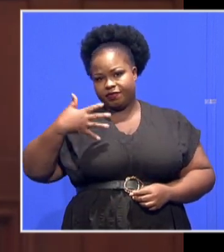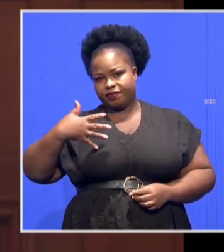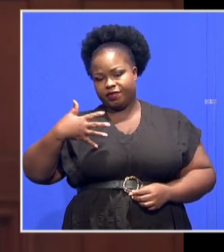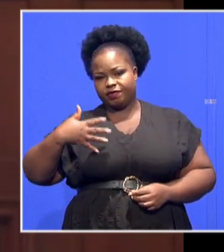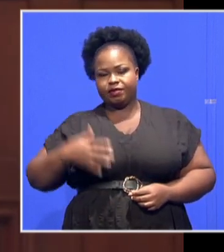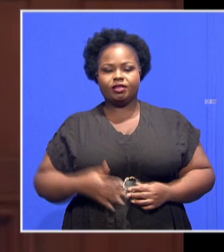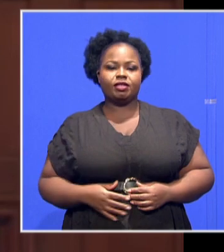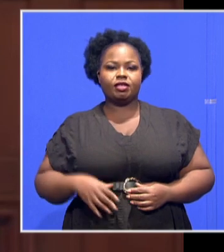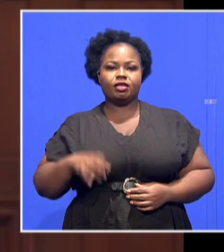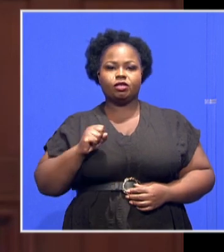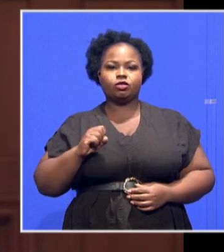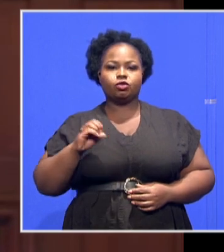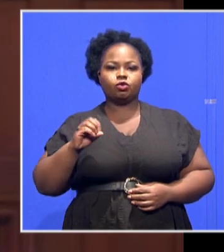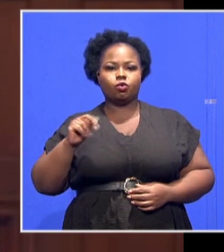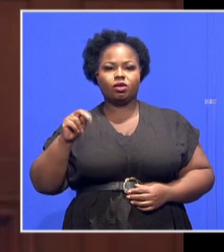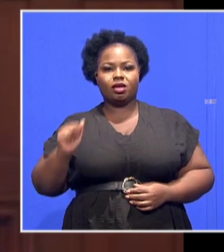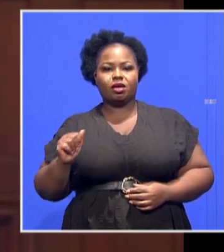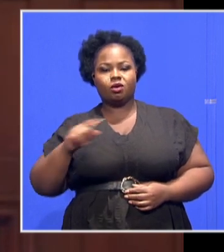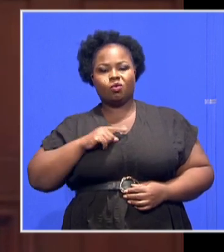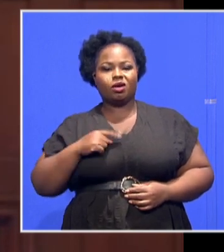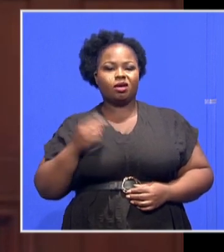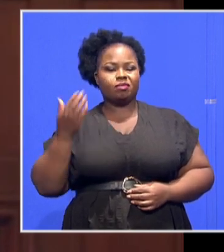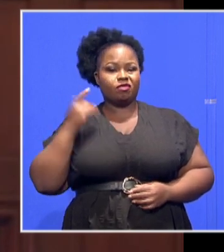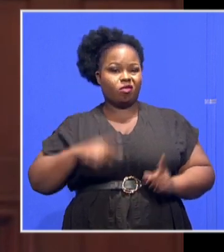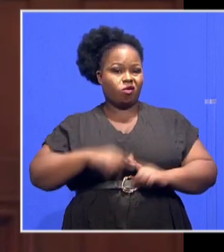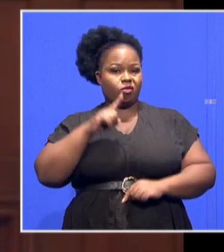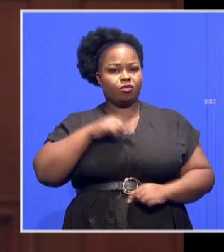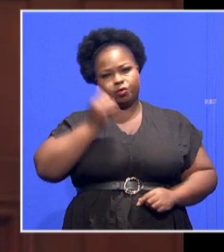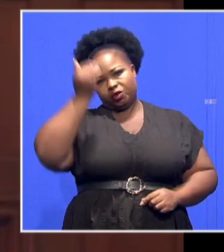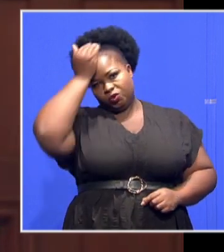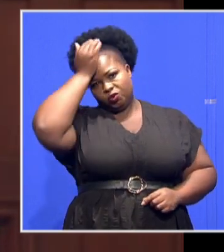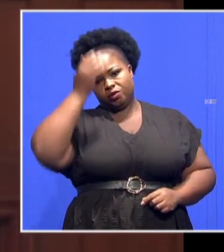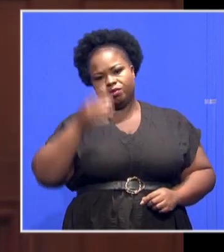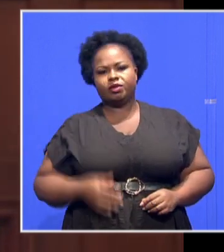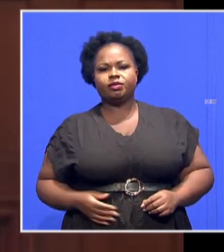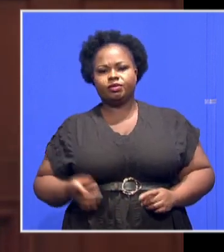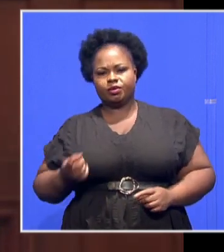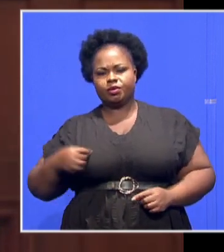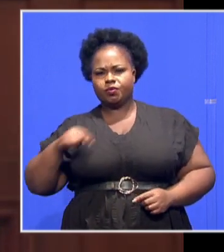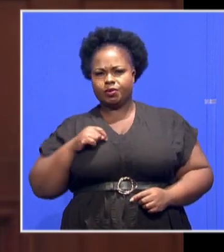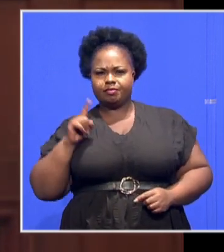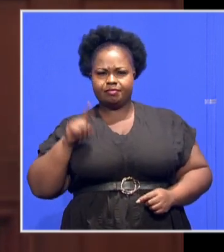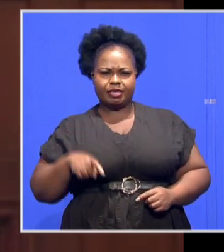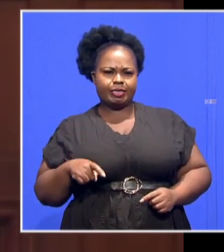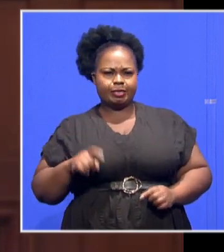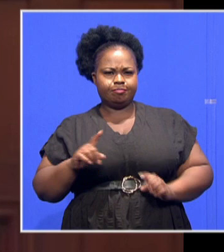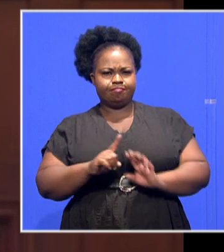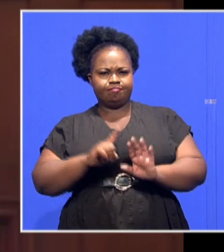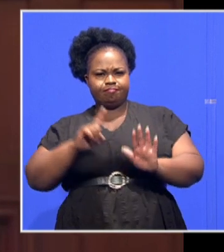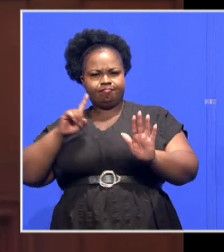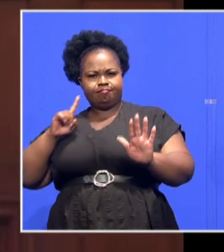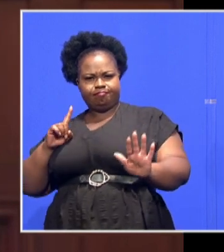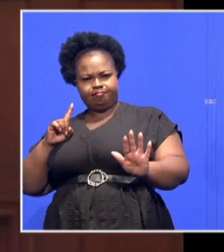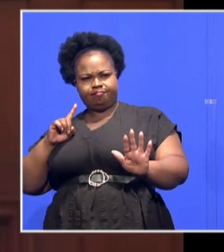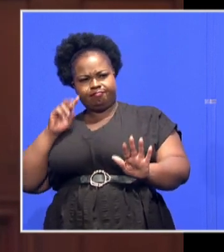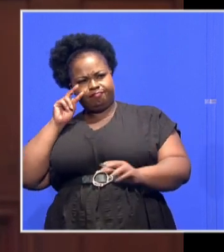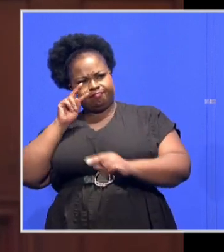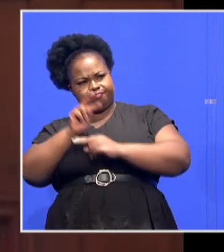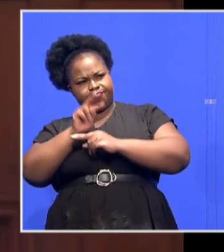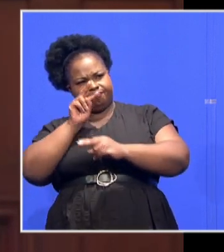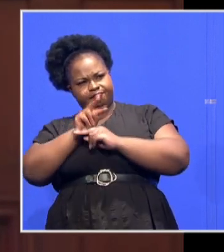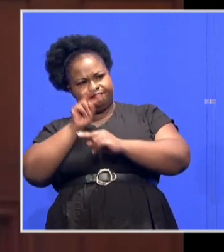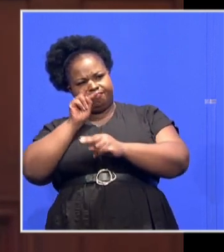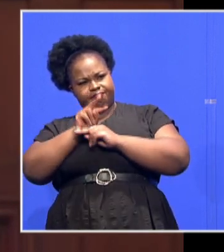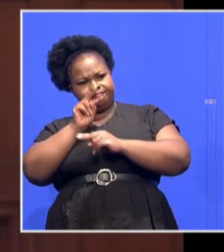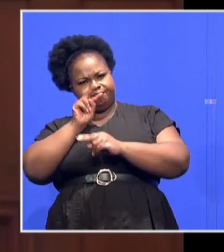the Nation address since the ousting of Jacob Zuma, we need to take a full step back and view that period now